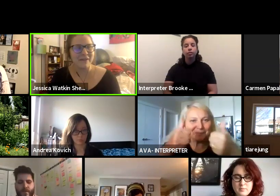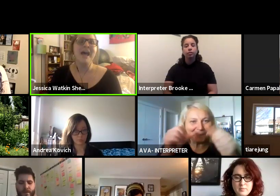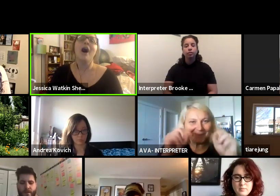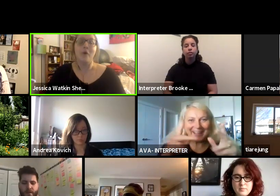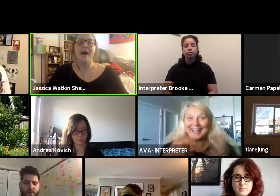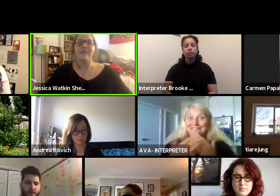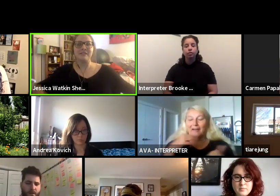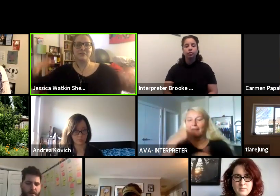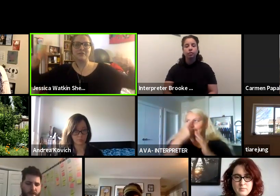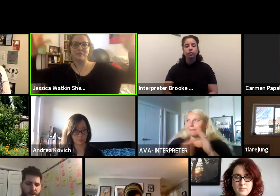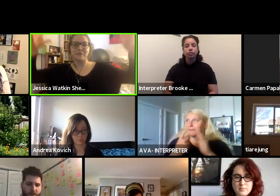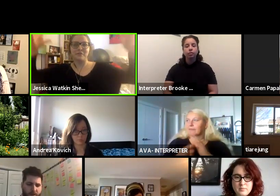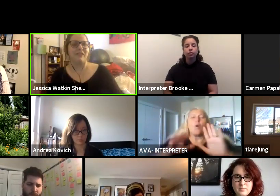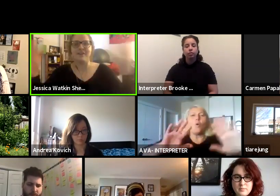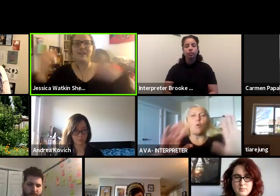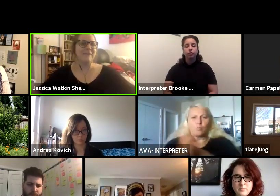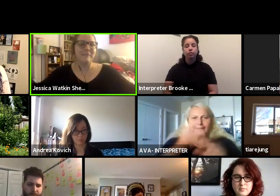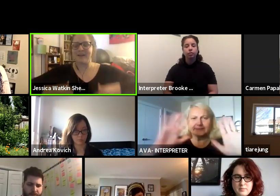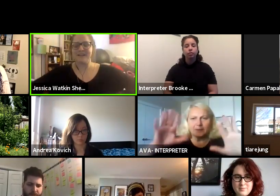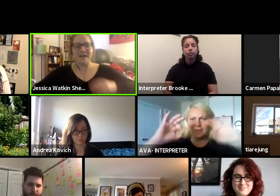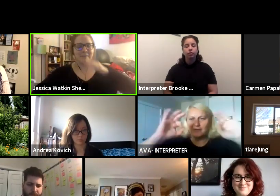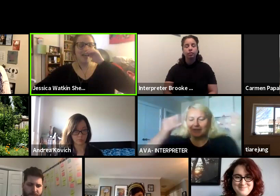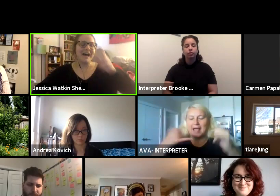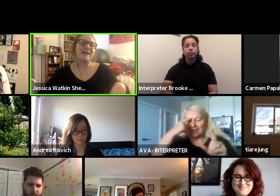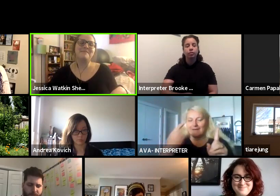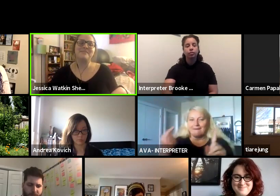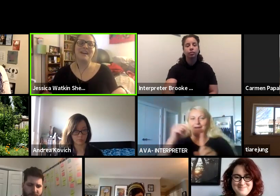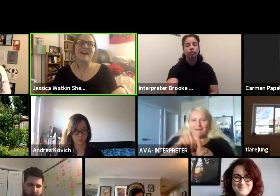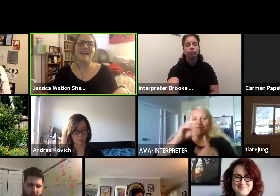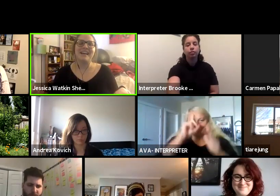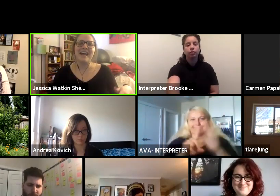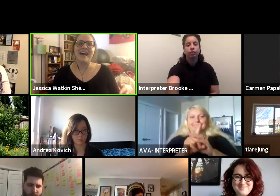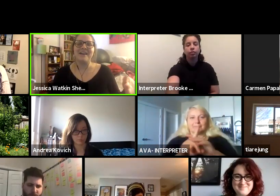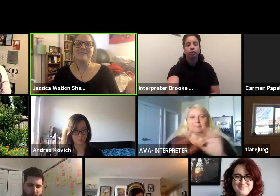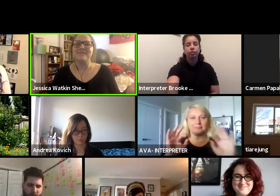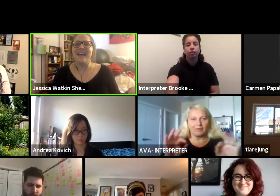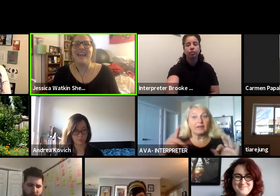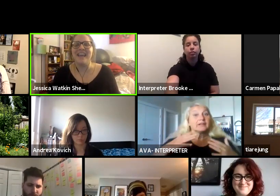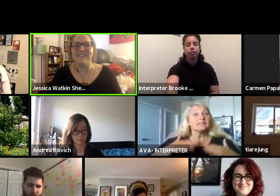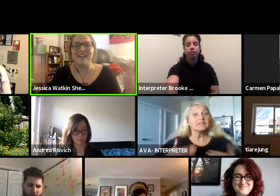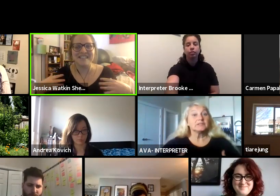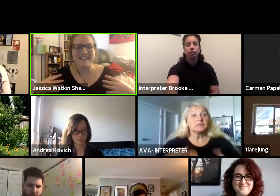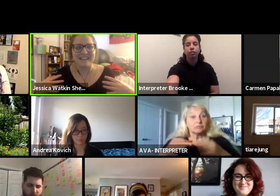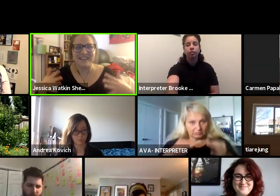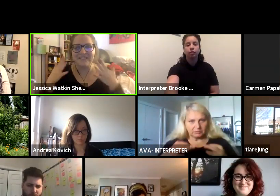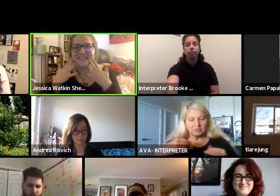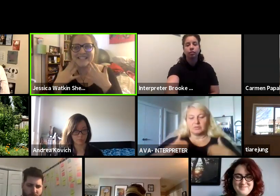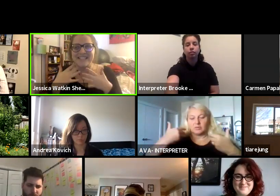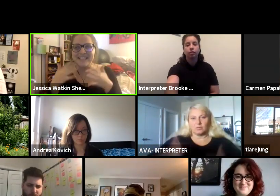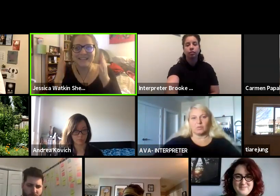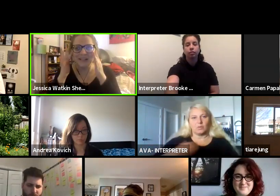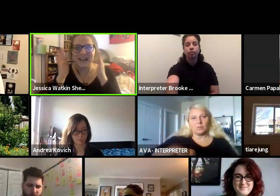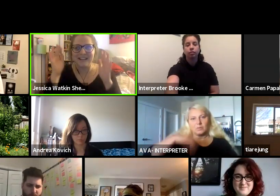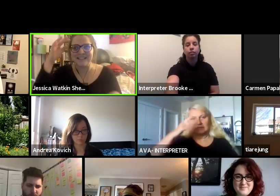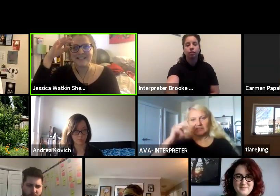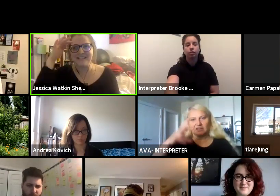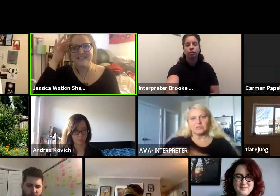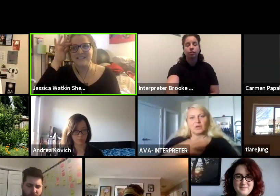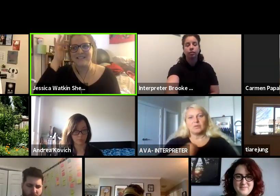talking about. Oh, physical description. Perfect. Okay, I'm back on top. I am a white settler. I have white skin,